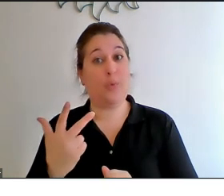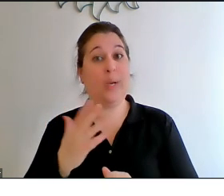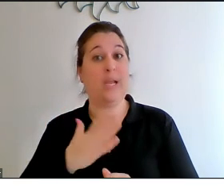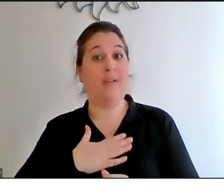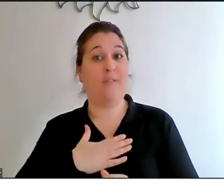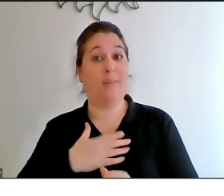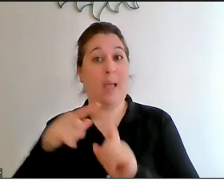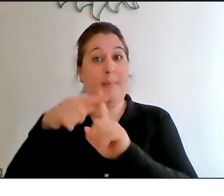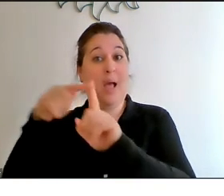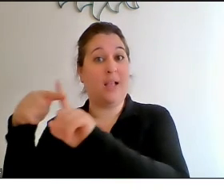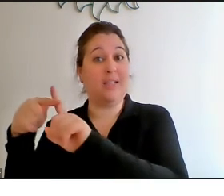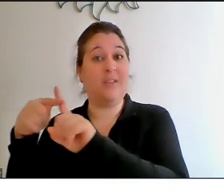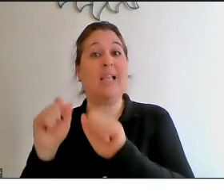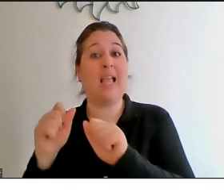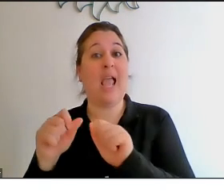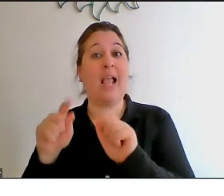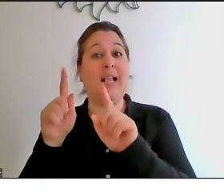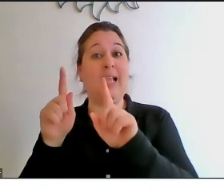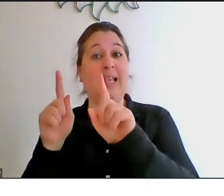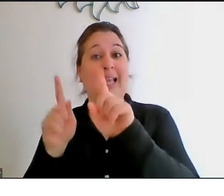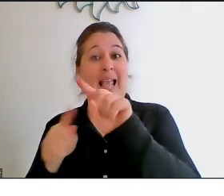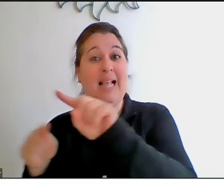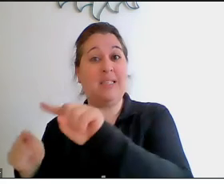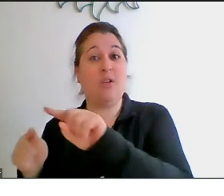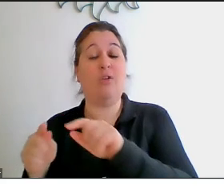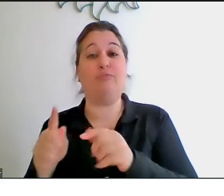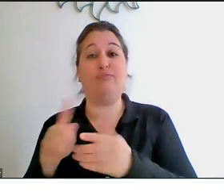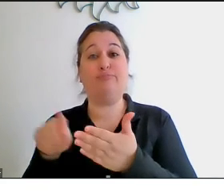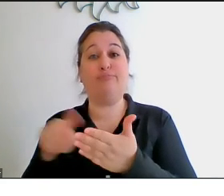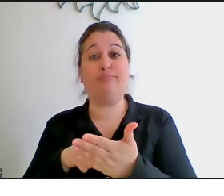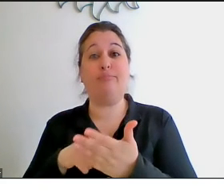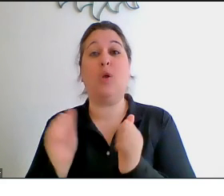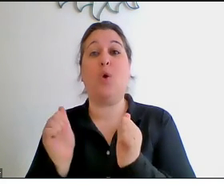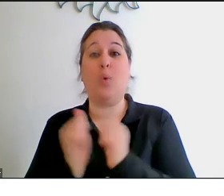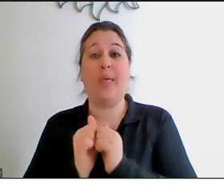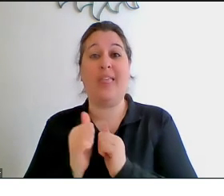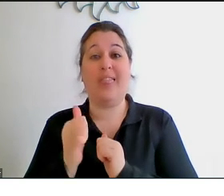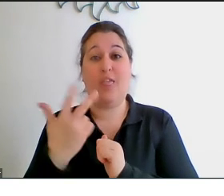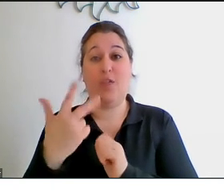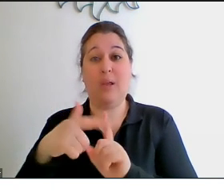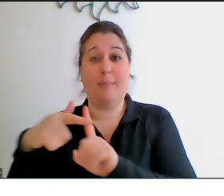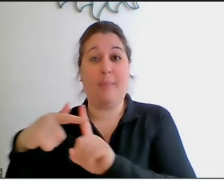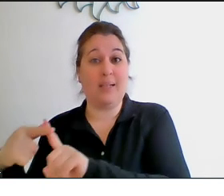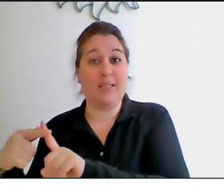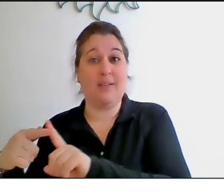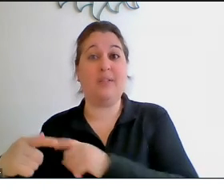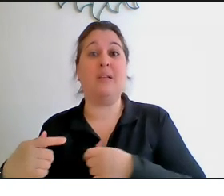with 3 negatives. So 3 minus 6 equals -3.